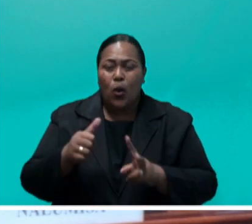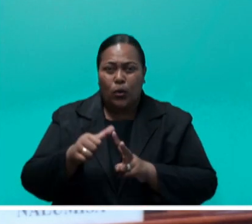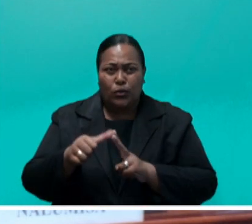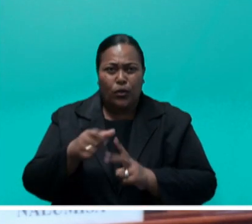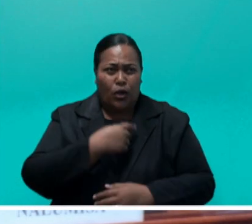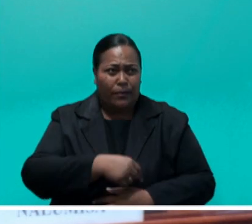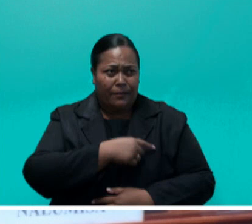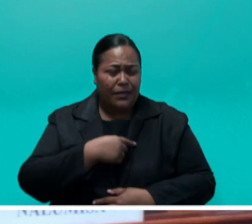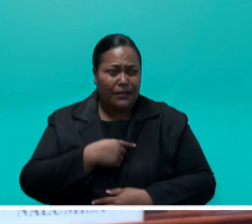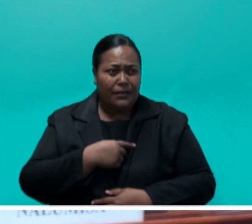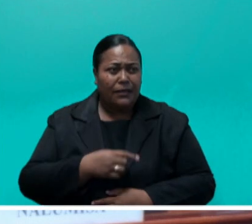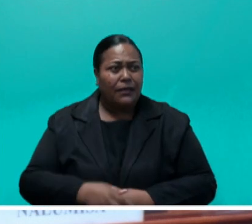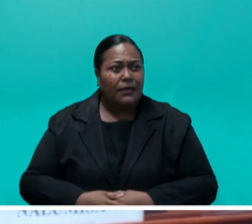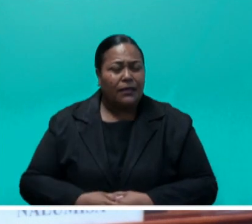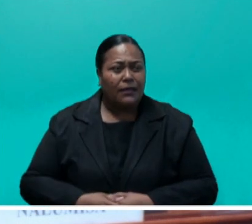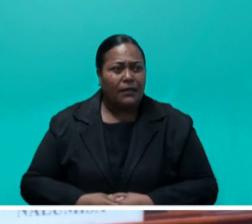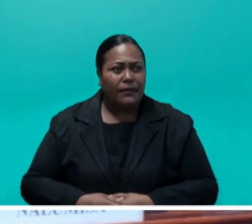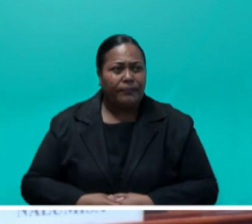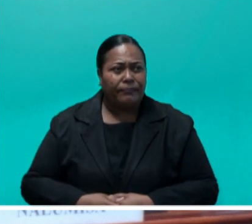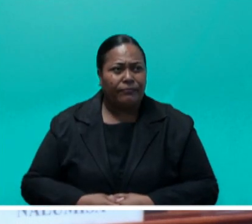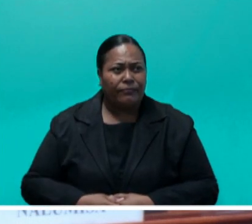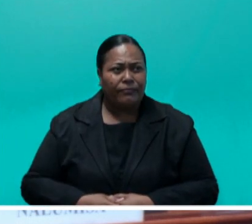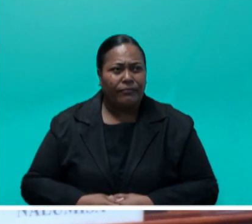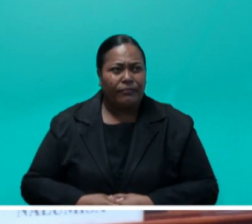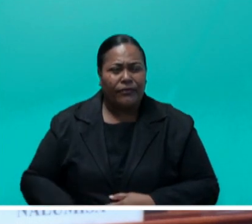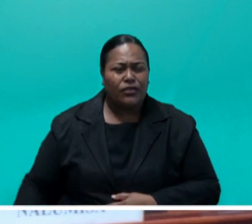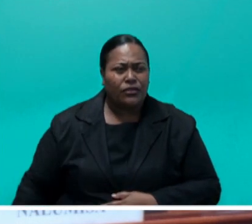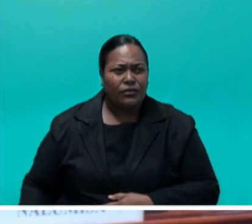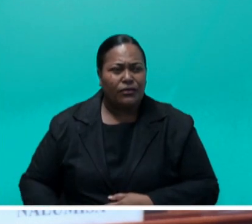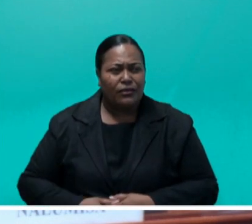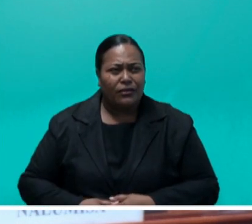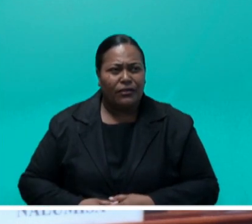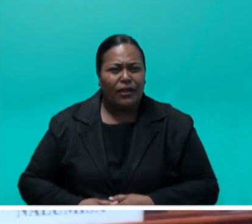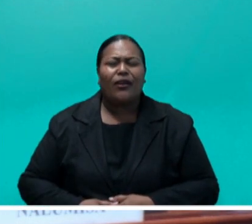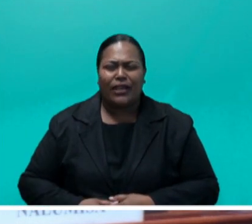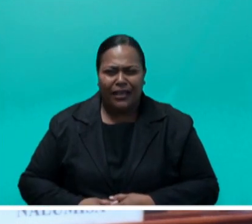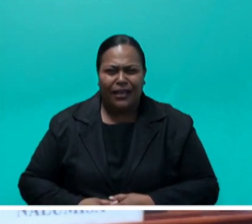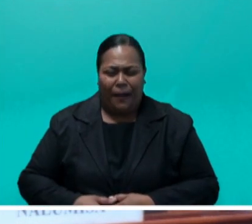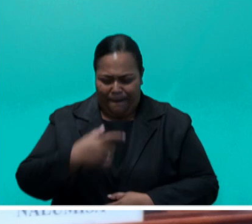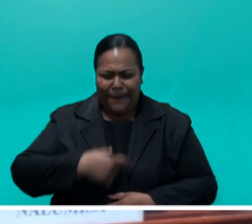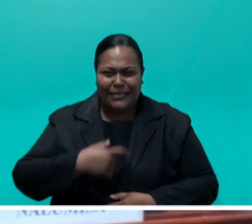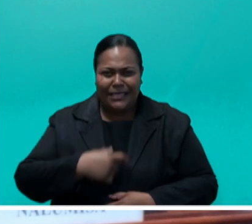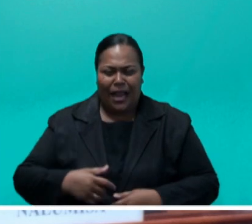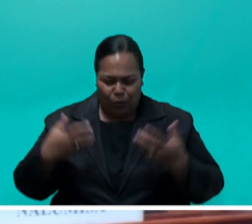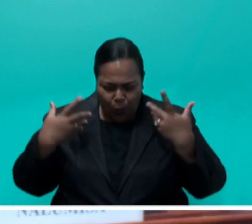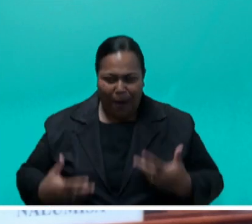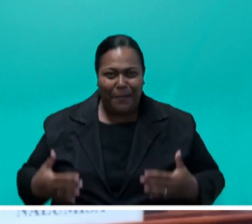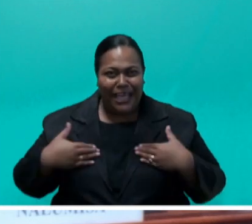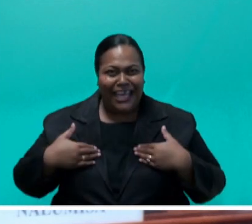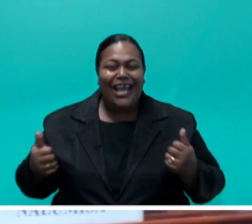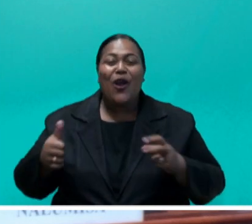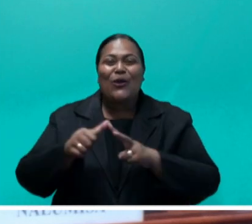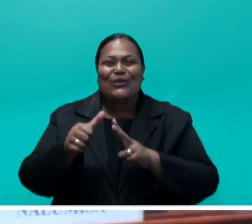commitment to physical recreation has not only fostered personal well-being, but has also promoted a